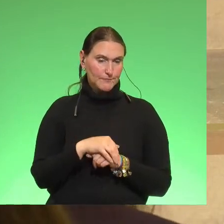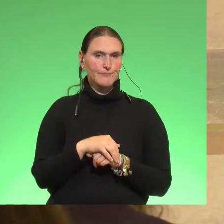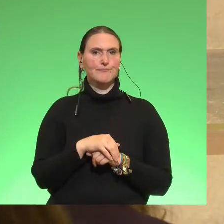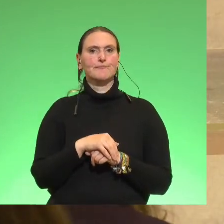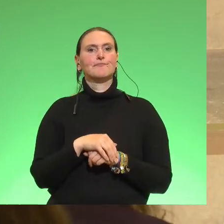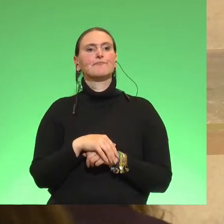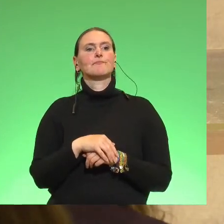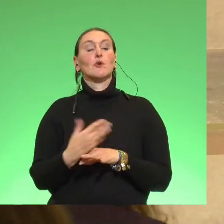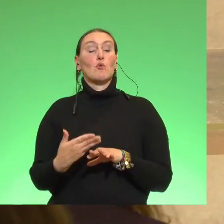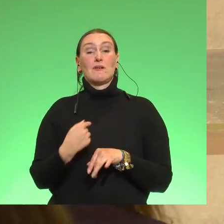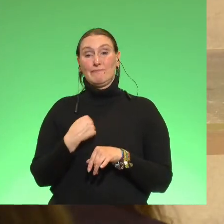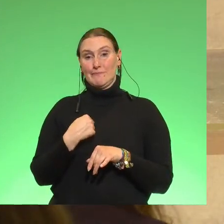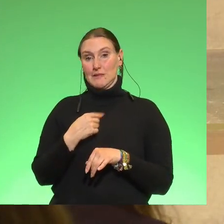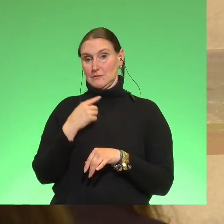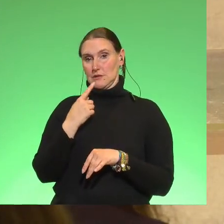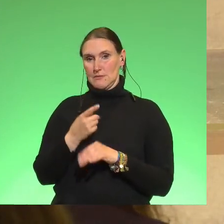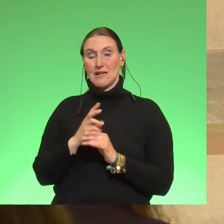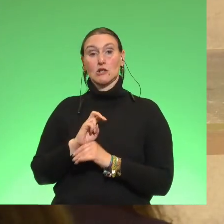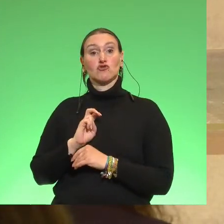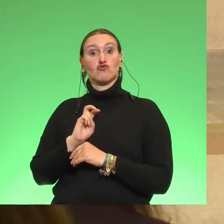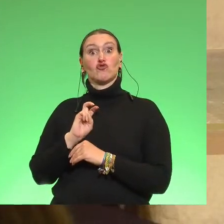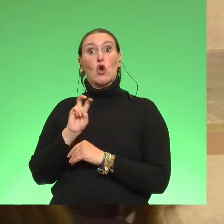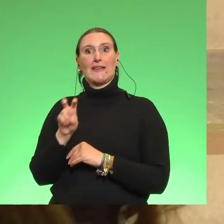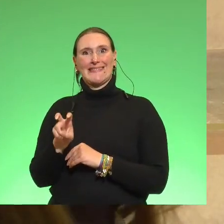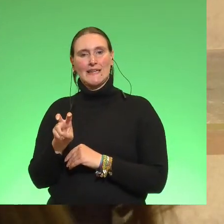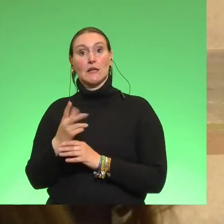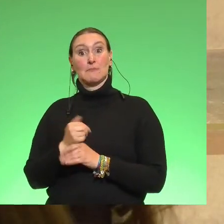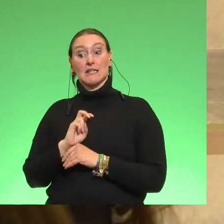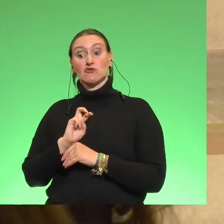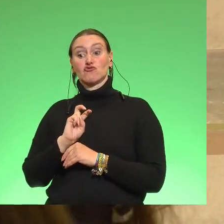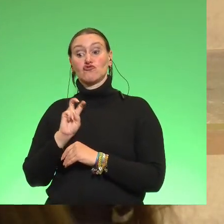joining, how strategic that is.